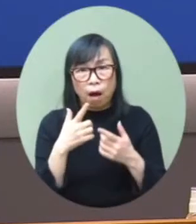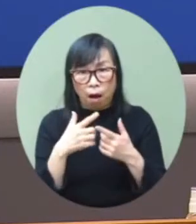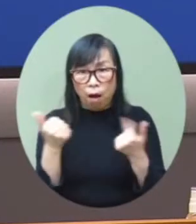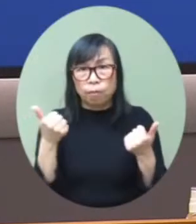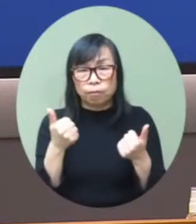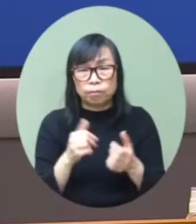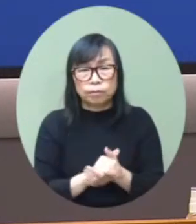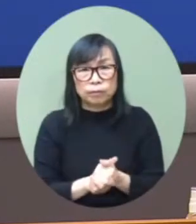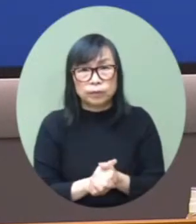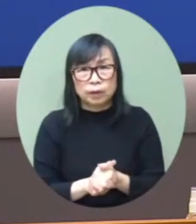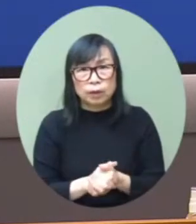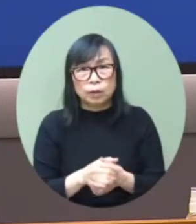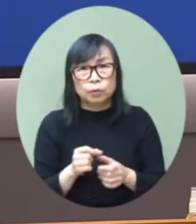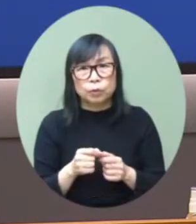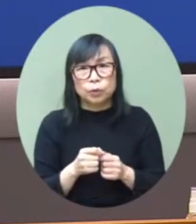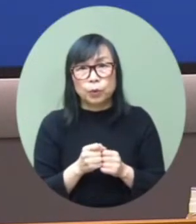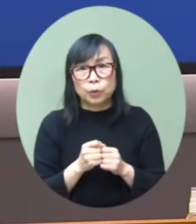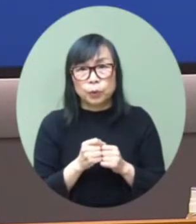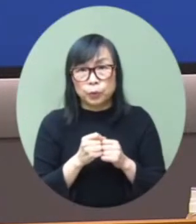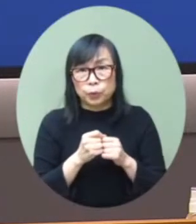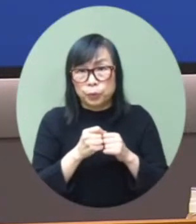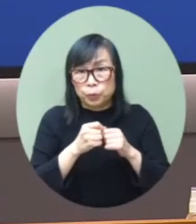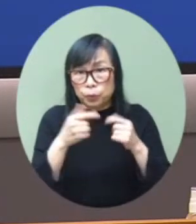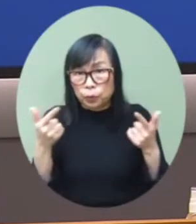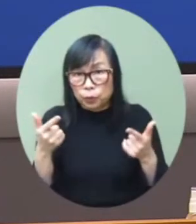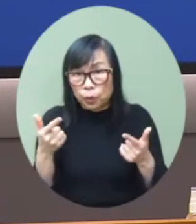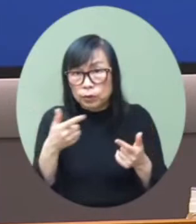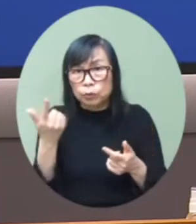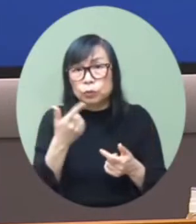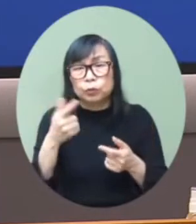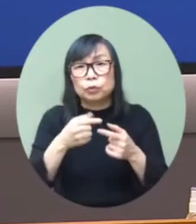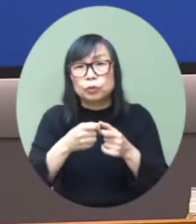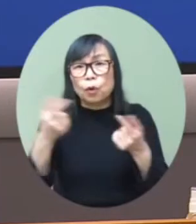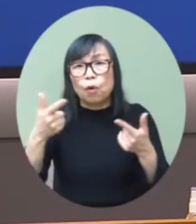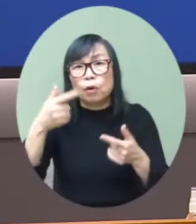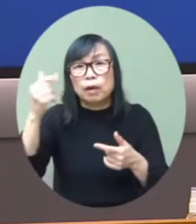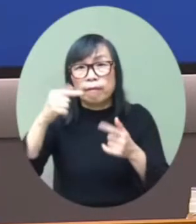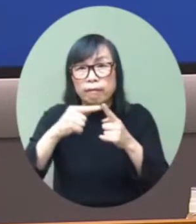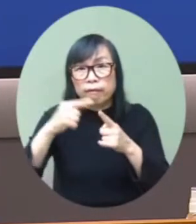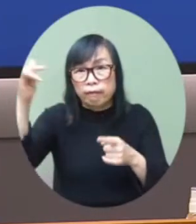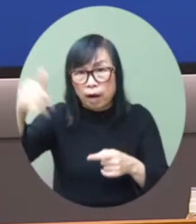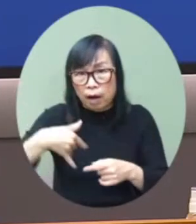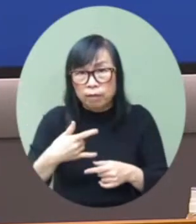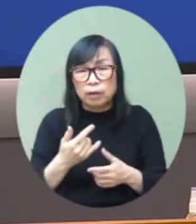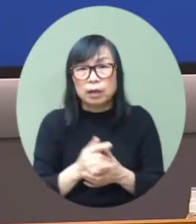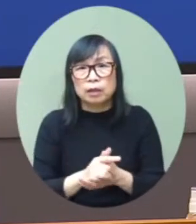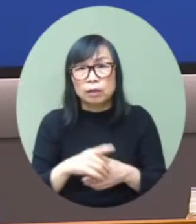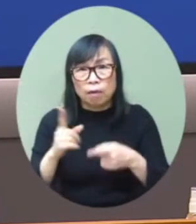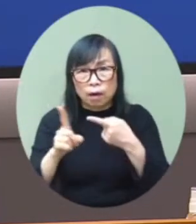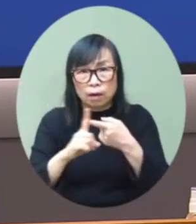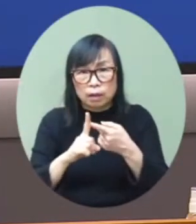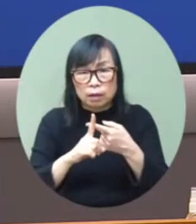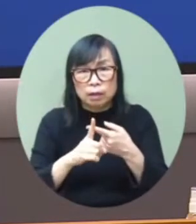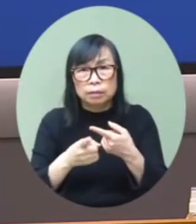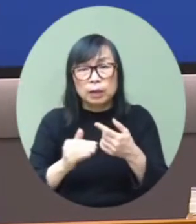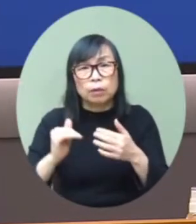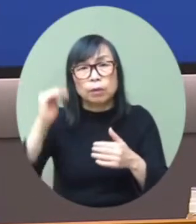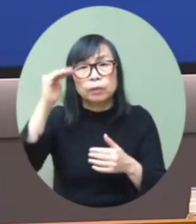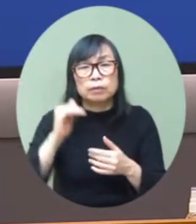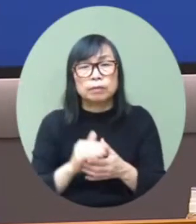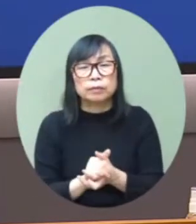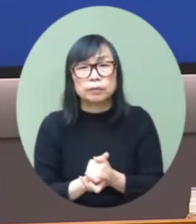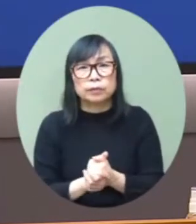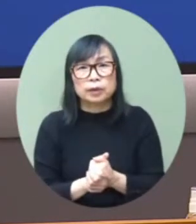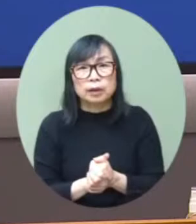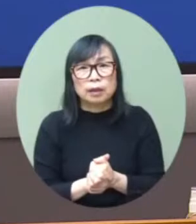Well, so far we see that as a reasonable figure. The more hotel rooms you're attracting more people to come home, then